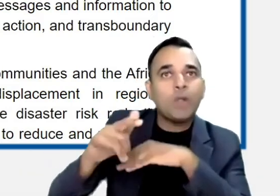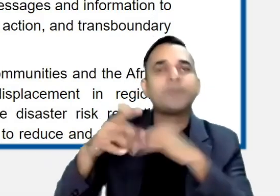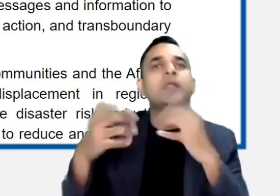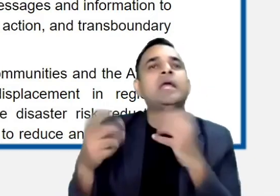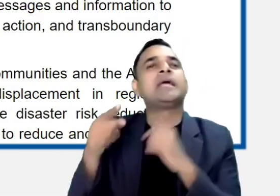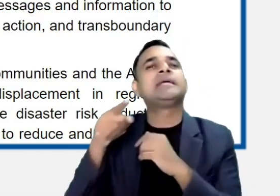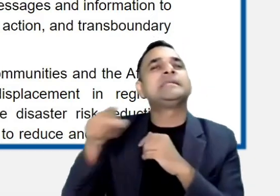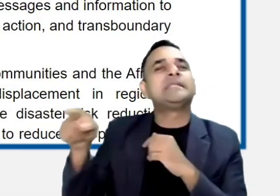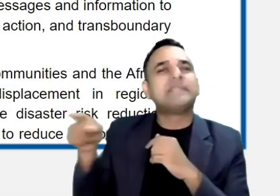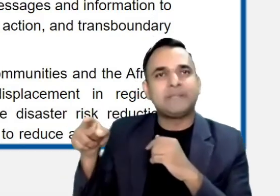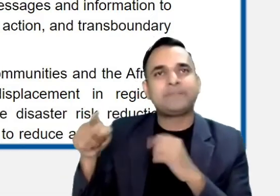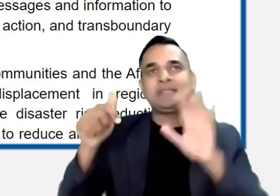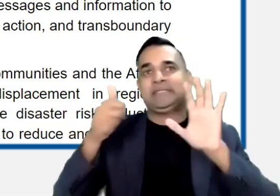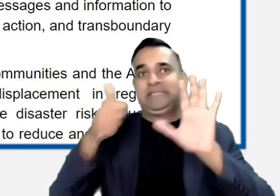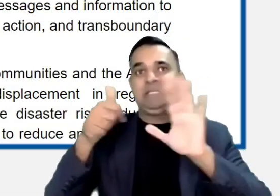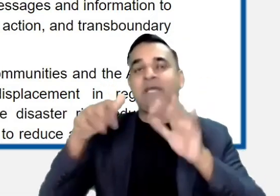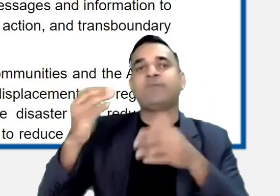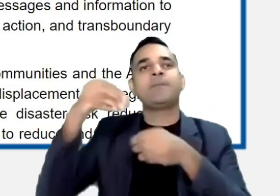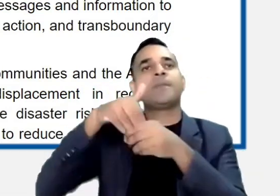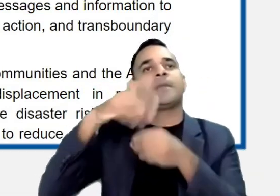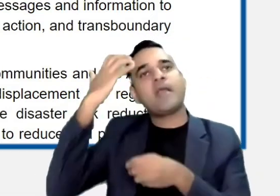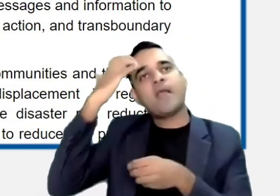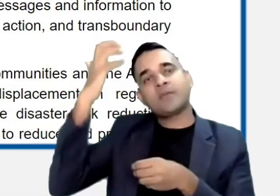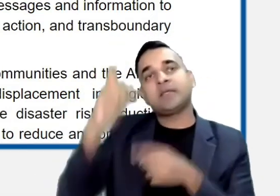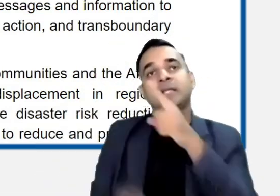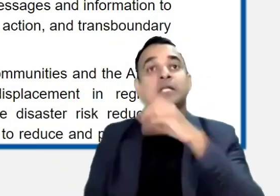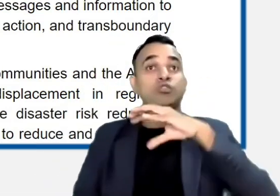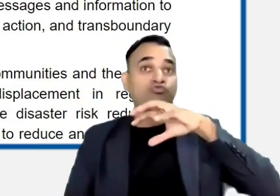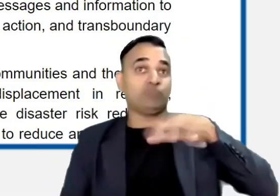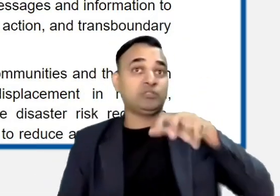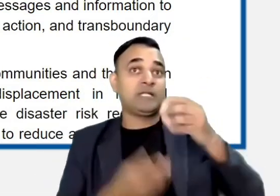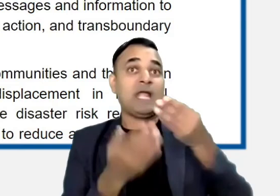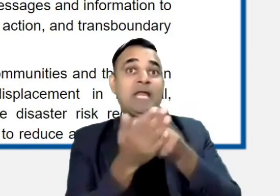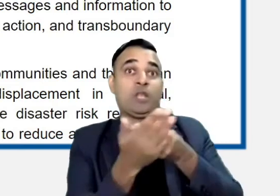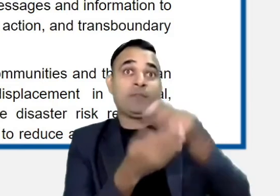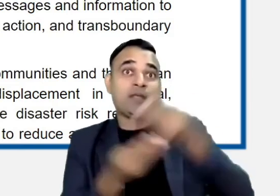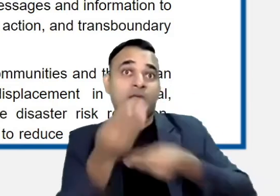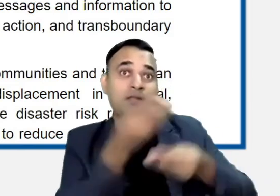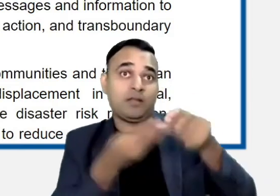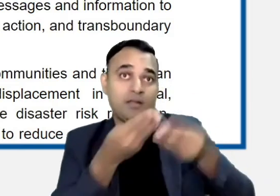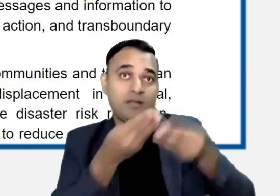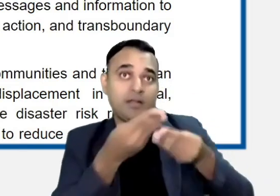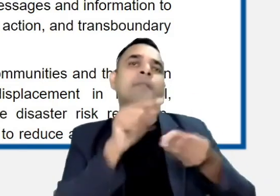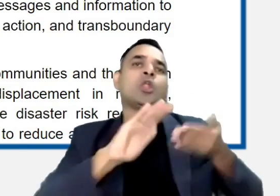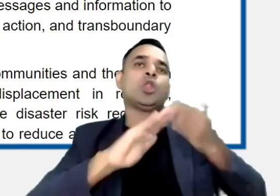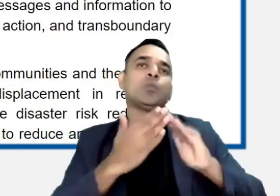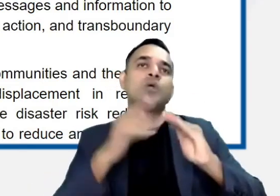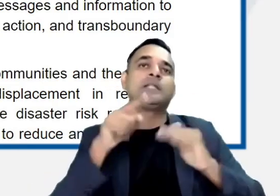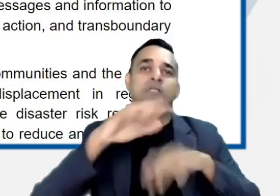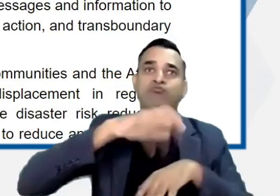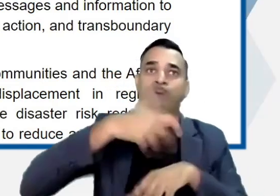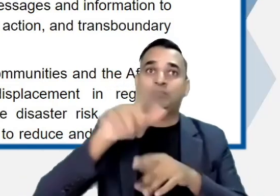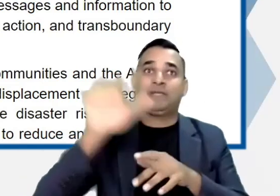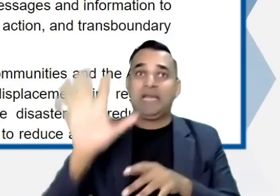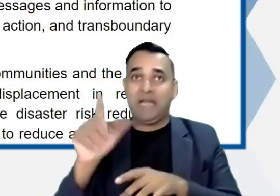strengthen hydrological and meteorological systems and improve weather and climate information generation and outreach with the involvement